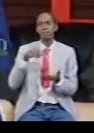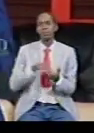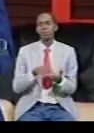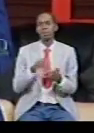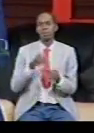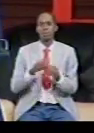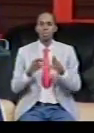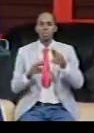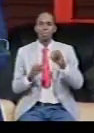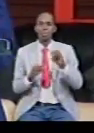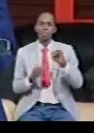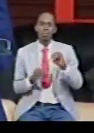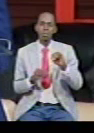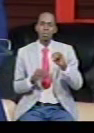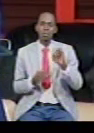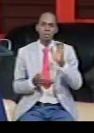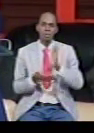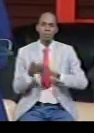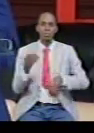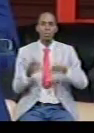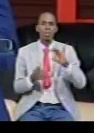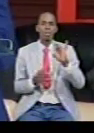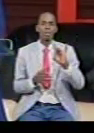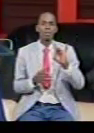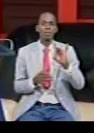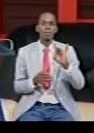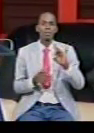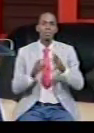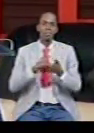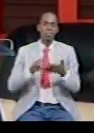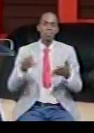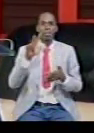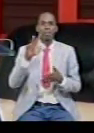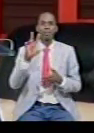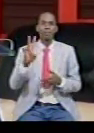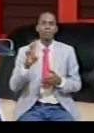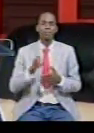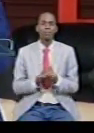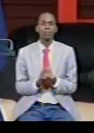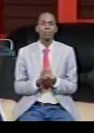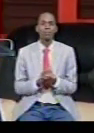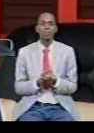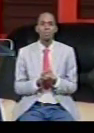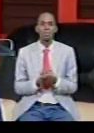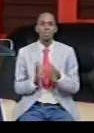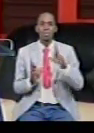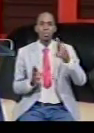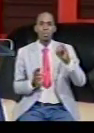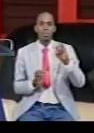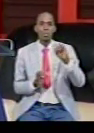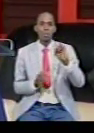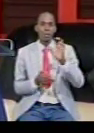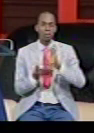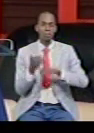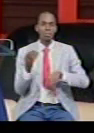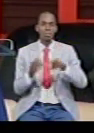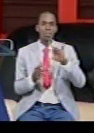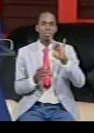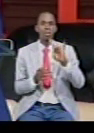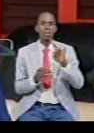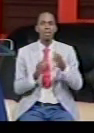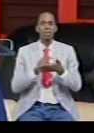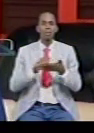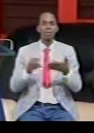Romans chapter 8, verse 37. Romans 8,